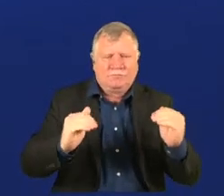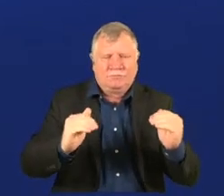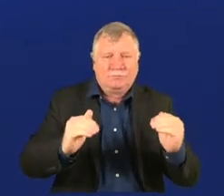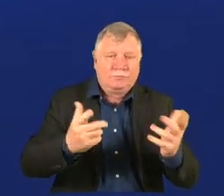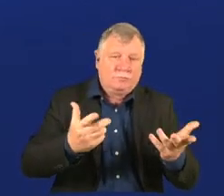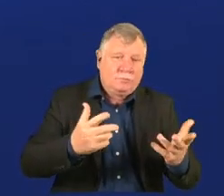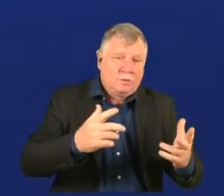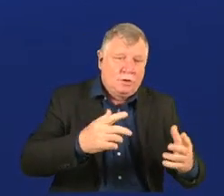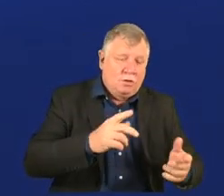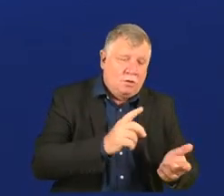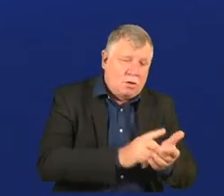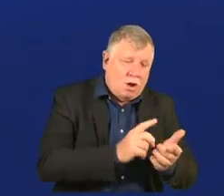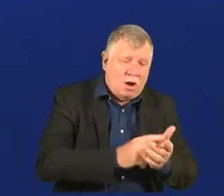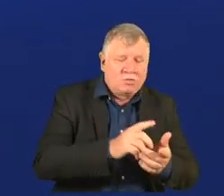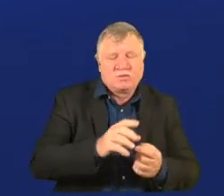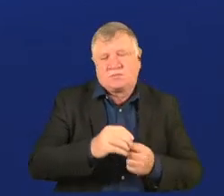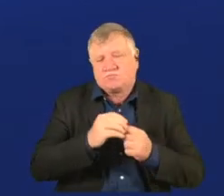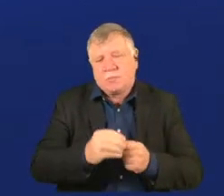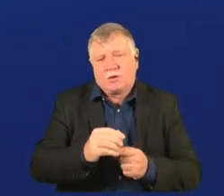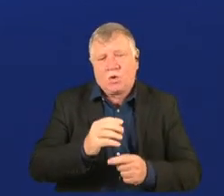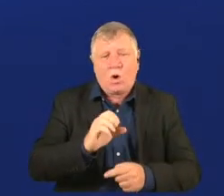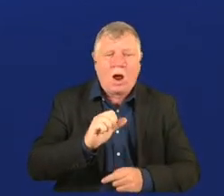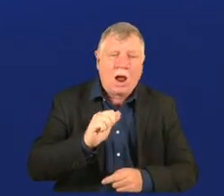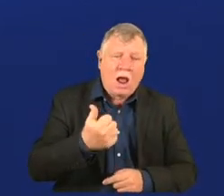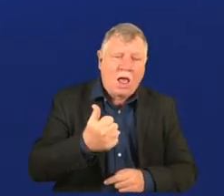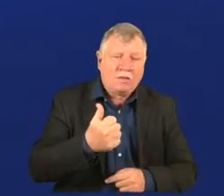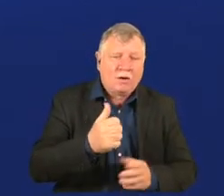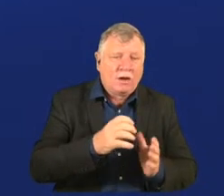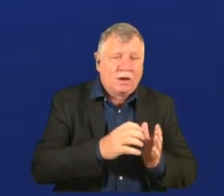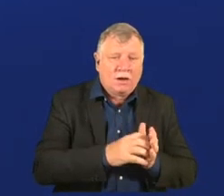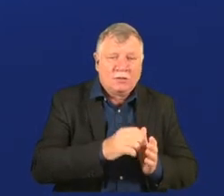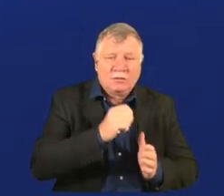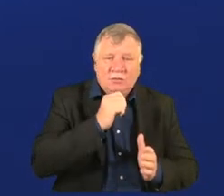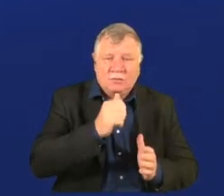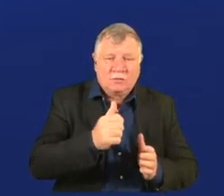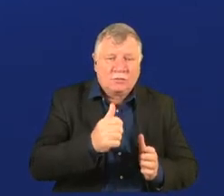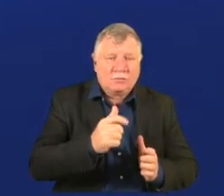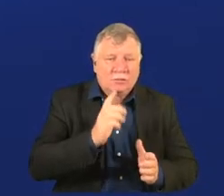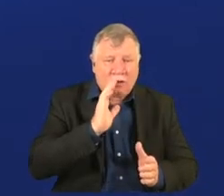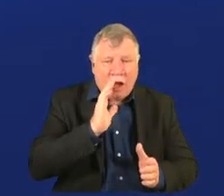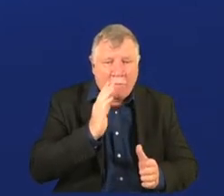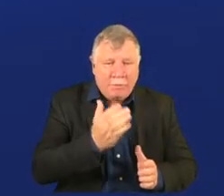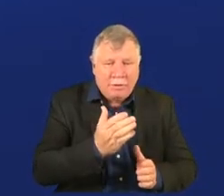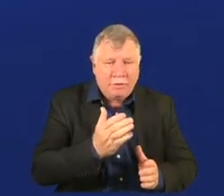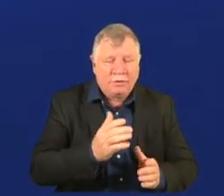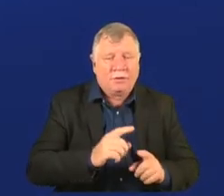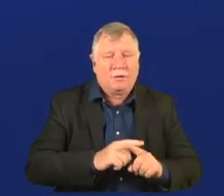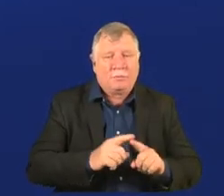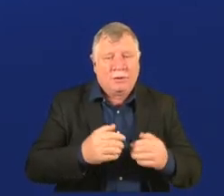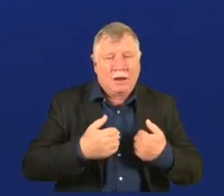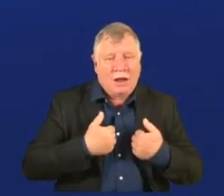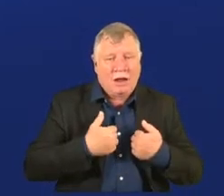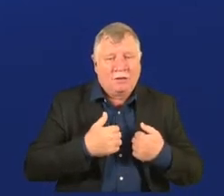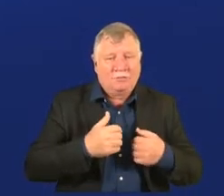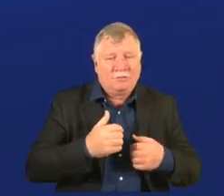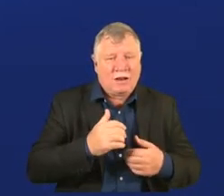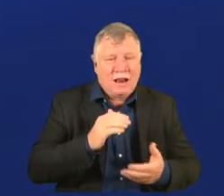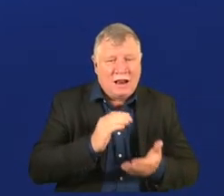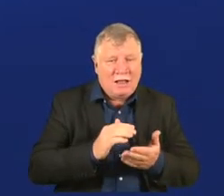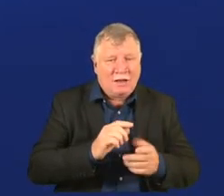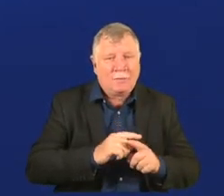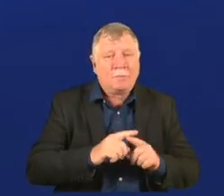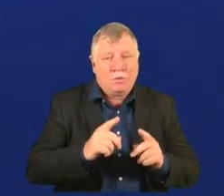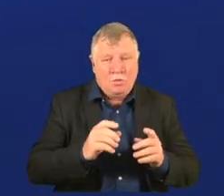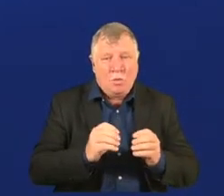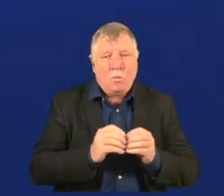it's physician specialist or other categories that might not be immediately apparent where we do have shortages, that might actually be as